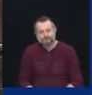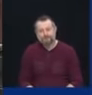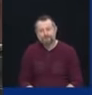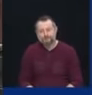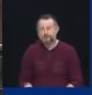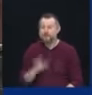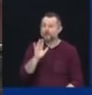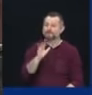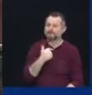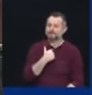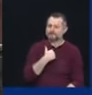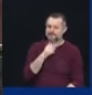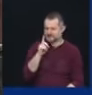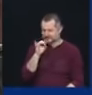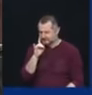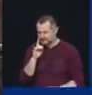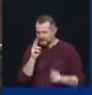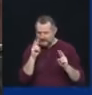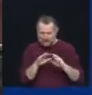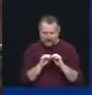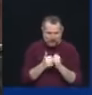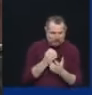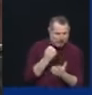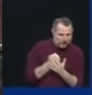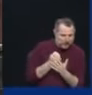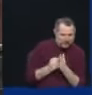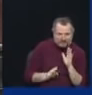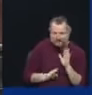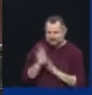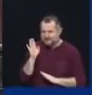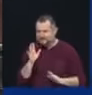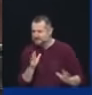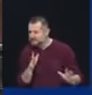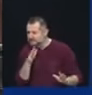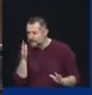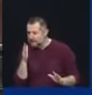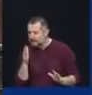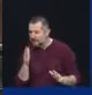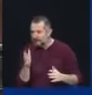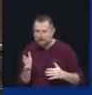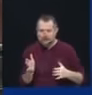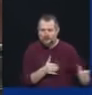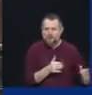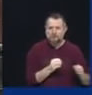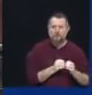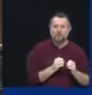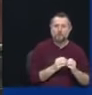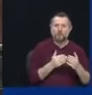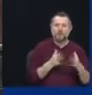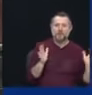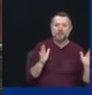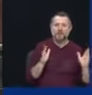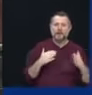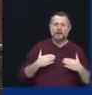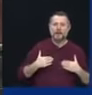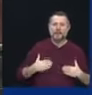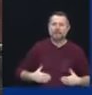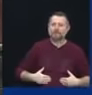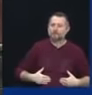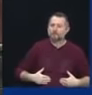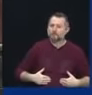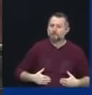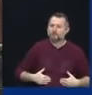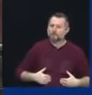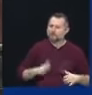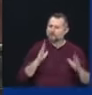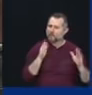venture turns into a public health venture, turns into a necessity. You